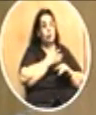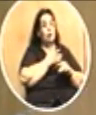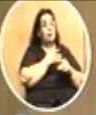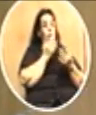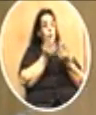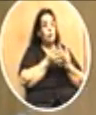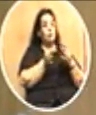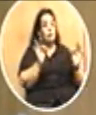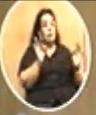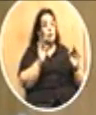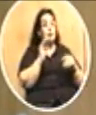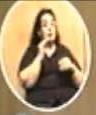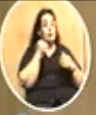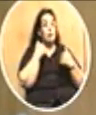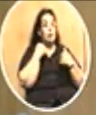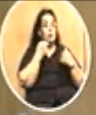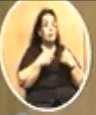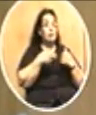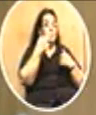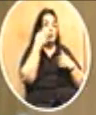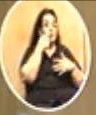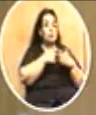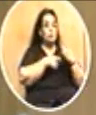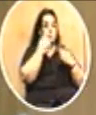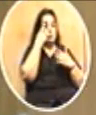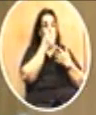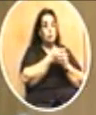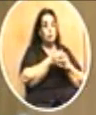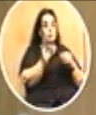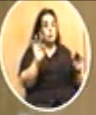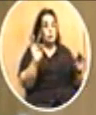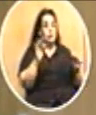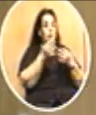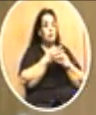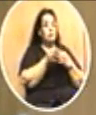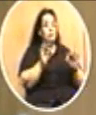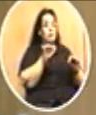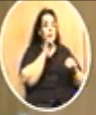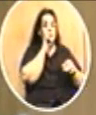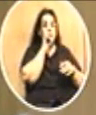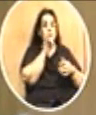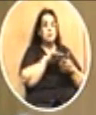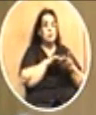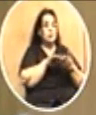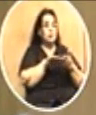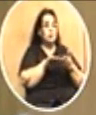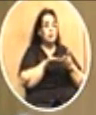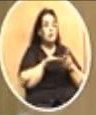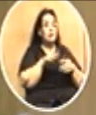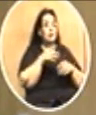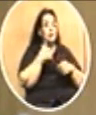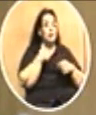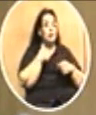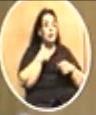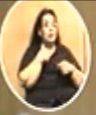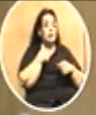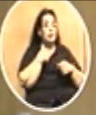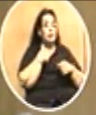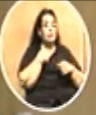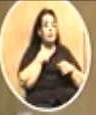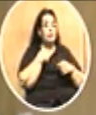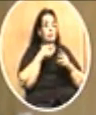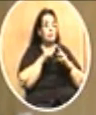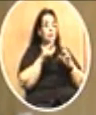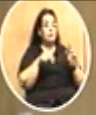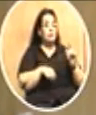And there is a high cost to freedom. Freedom is not cheap. And I'm great and